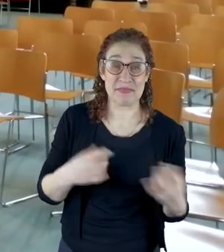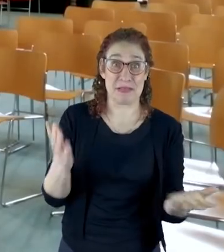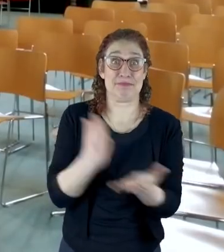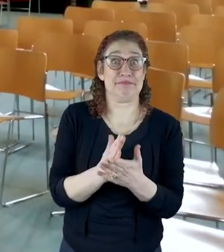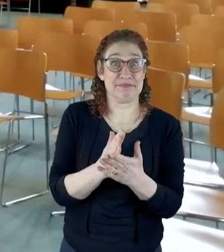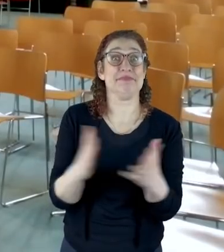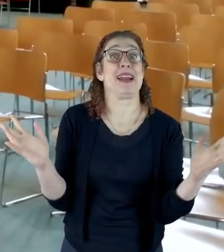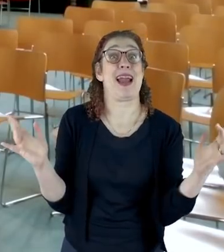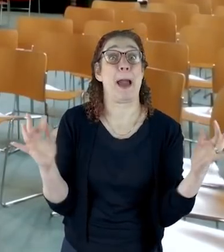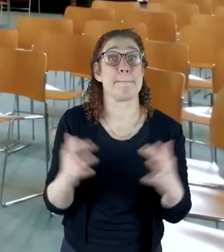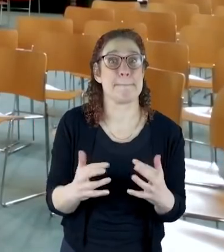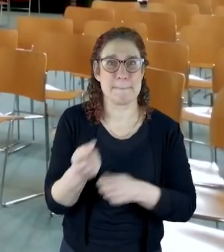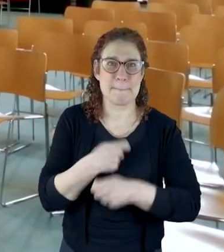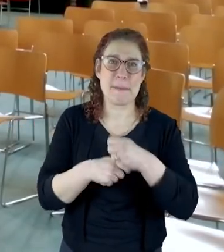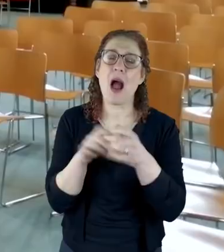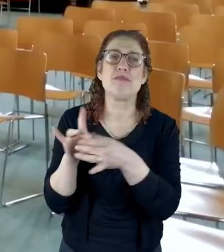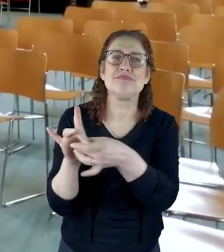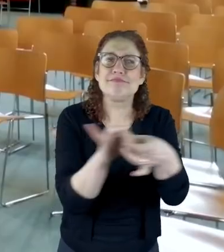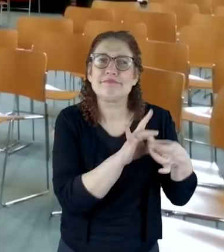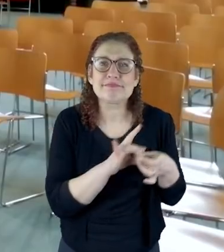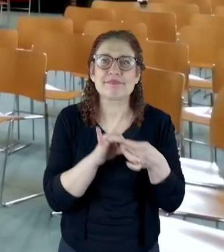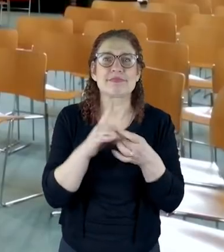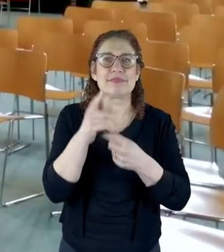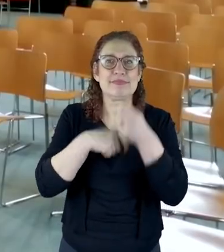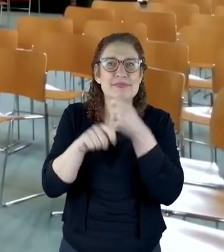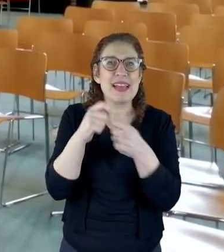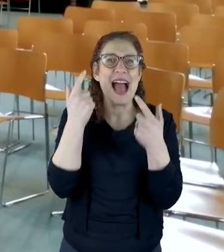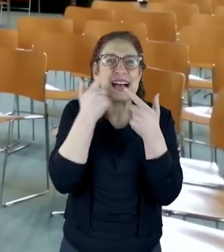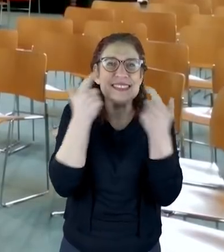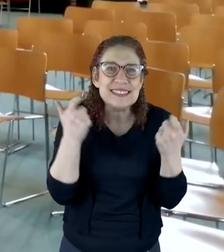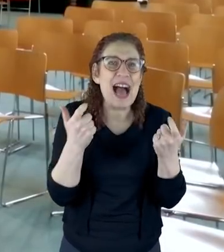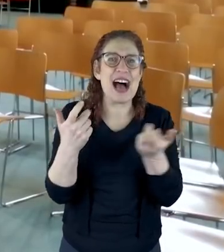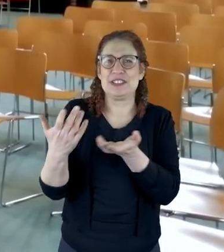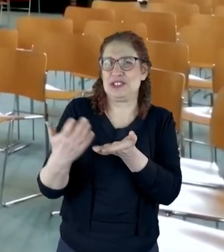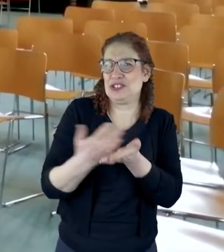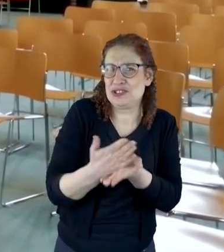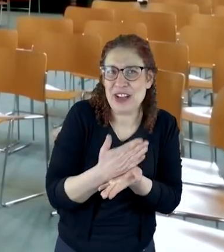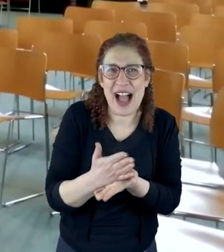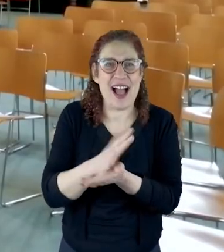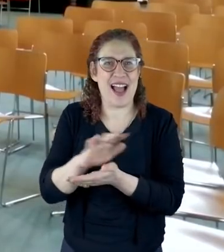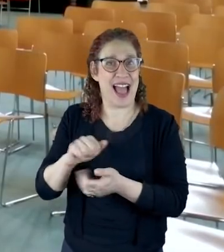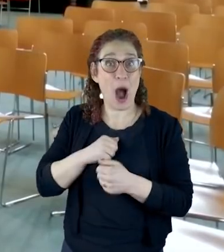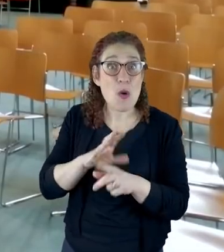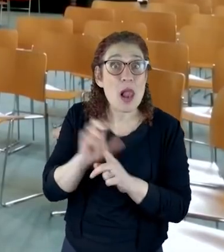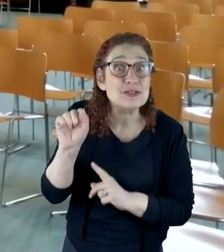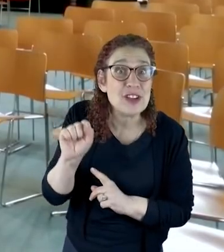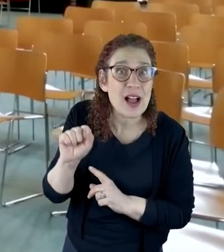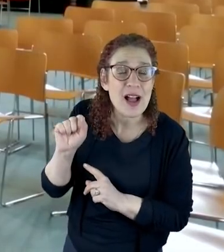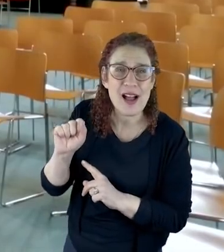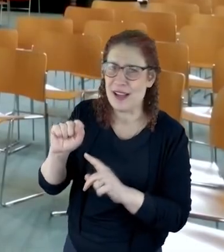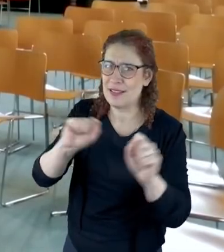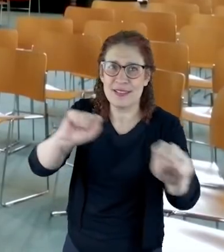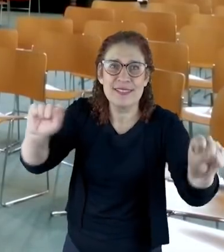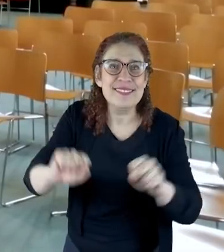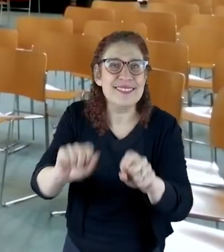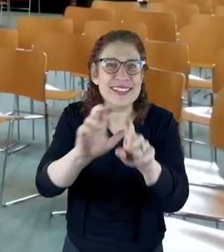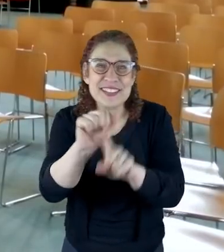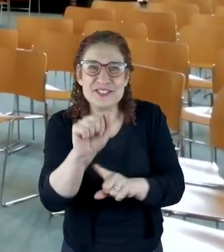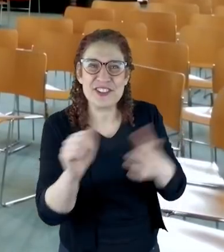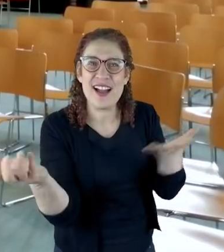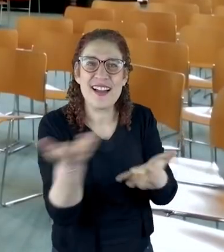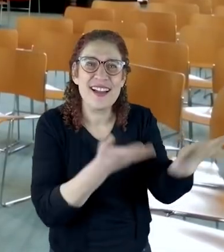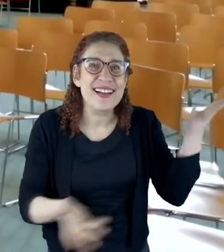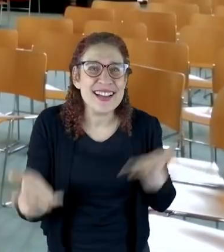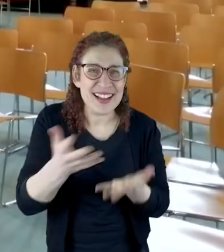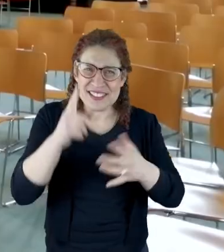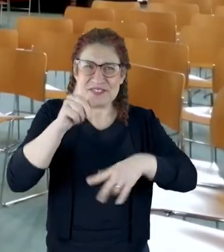this time of building unity, of understanding and sharing our culture, of